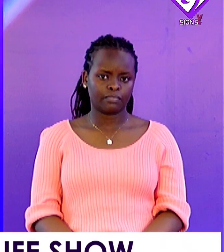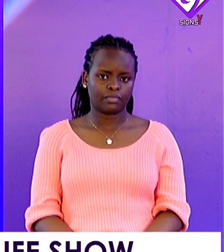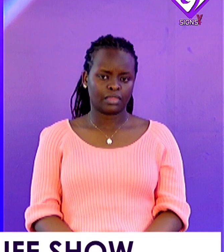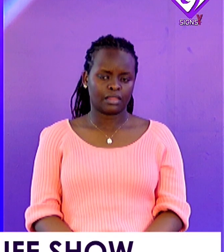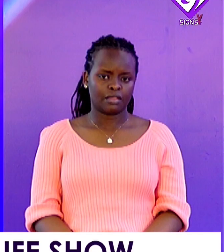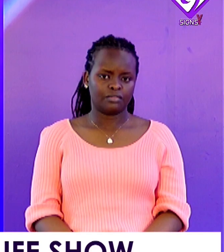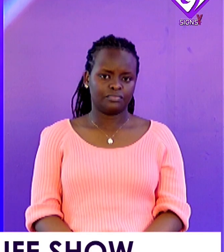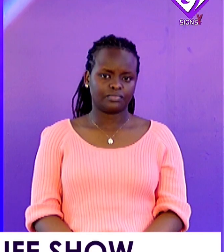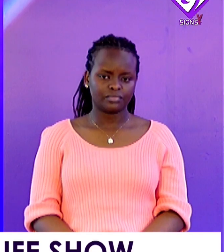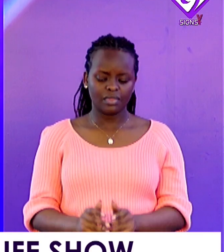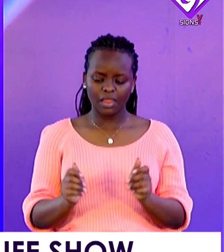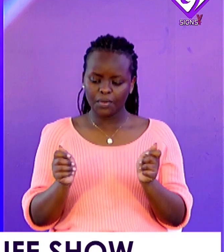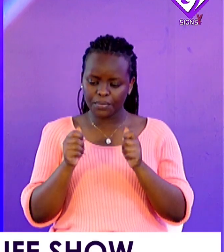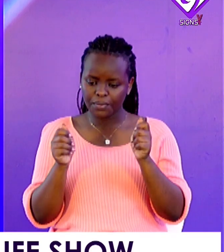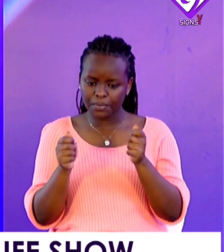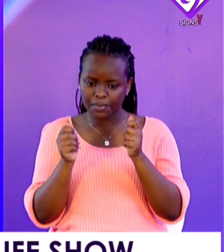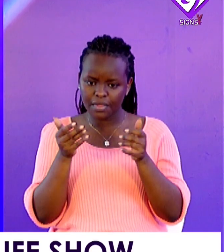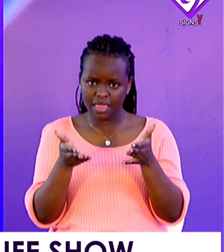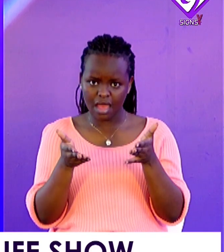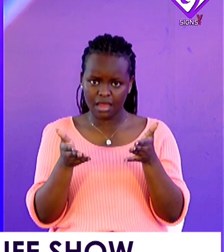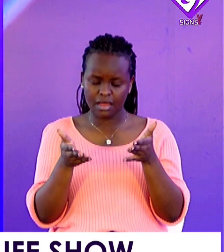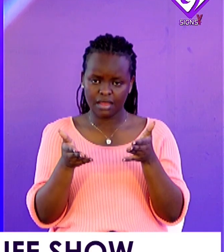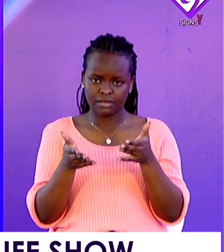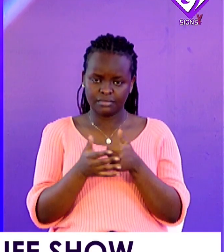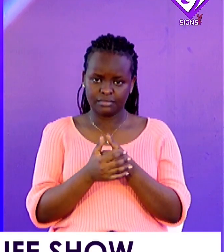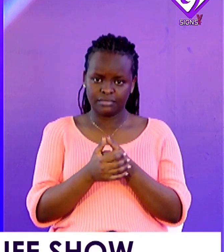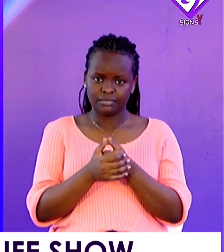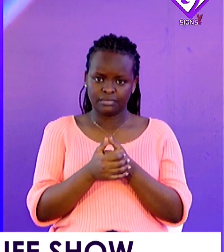Does witchcraft and sorcery exist?